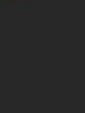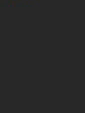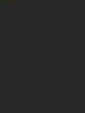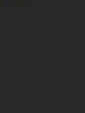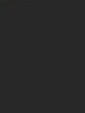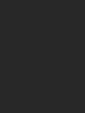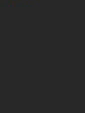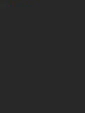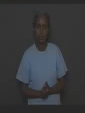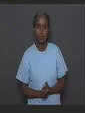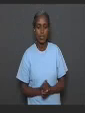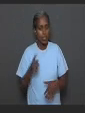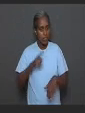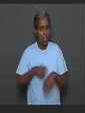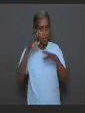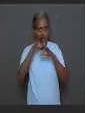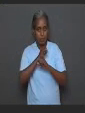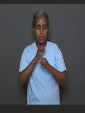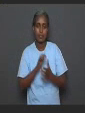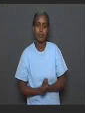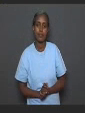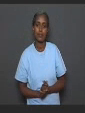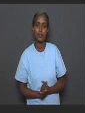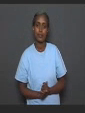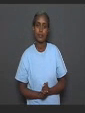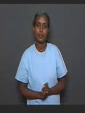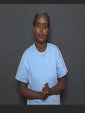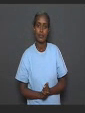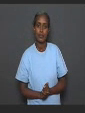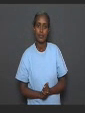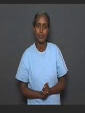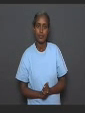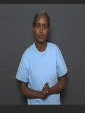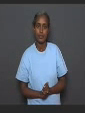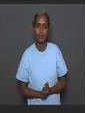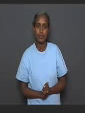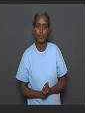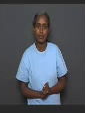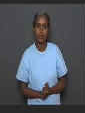Time's up.